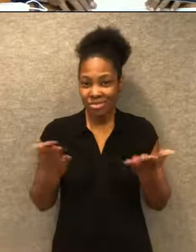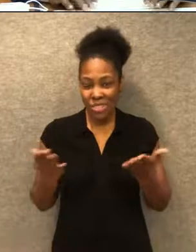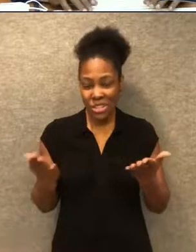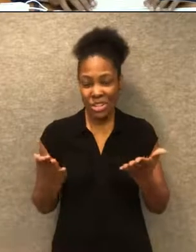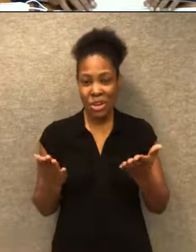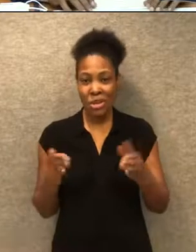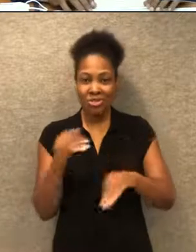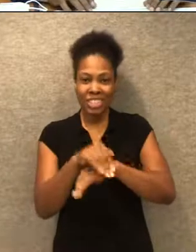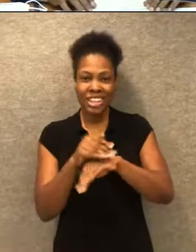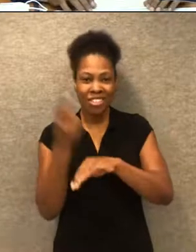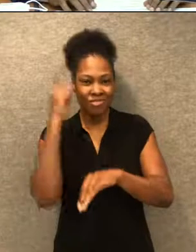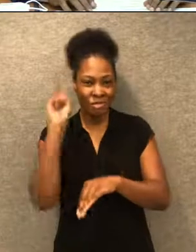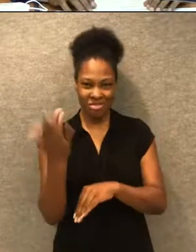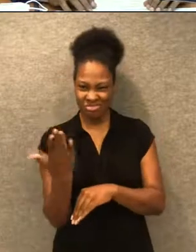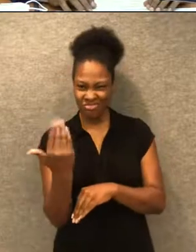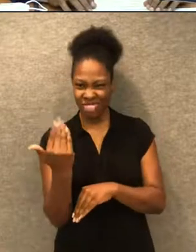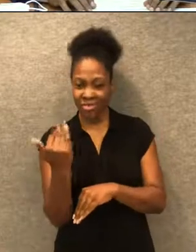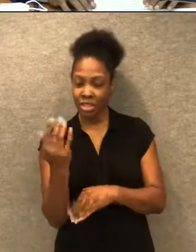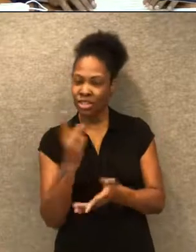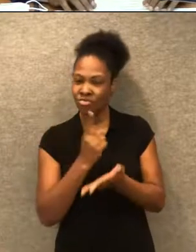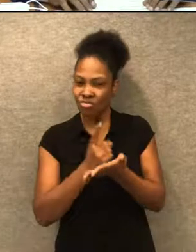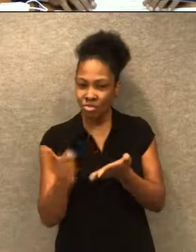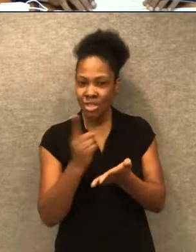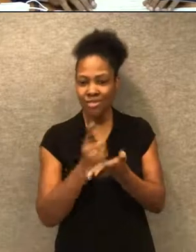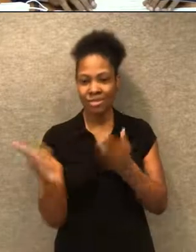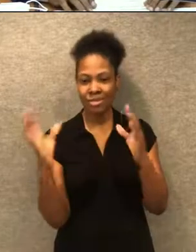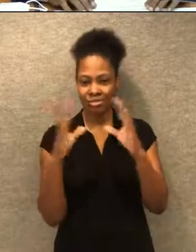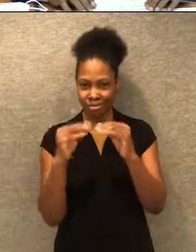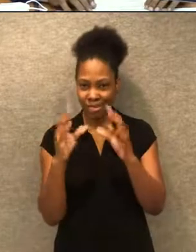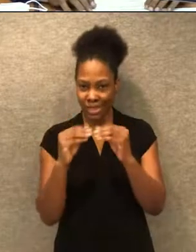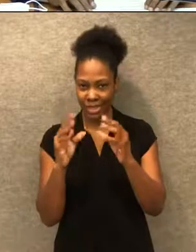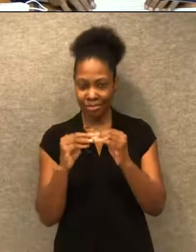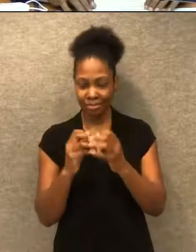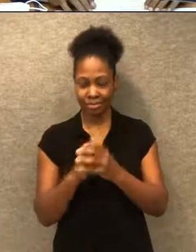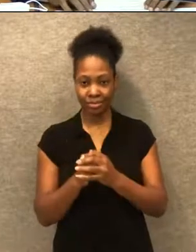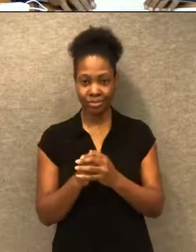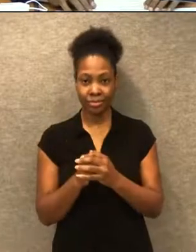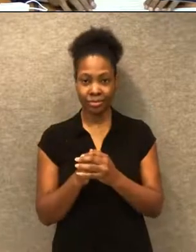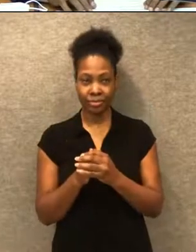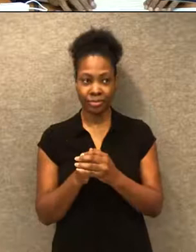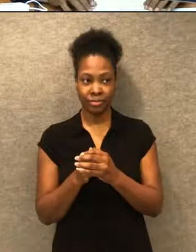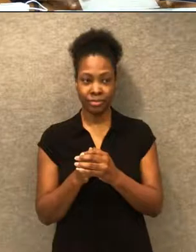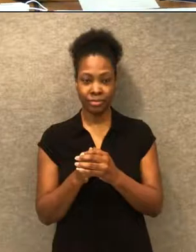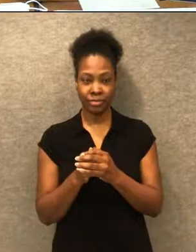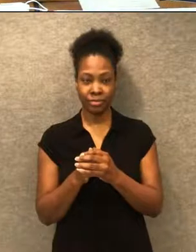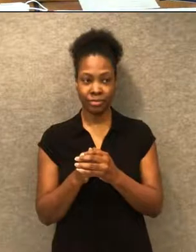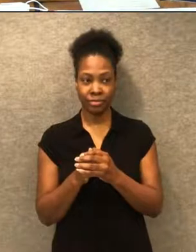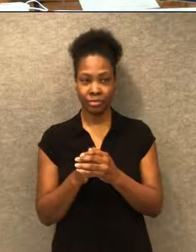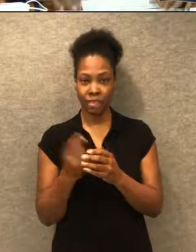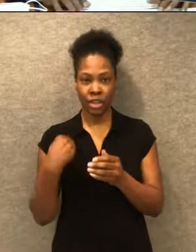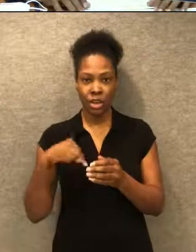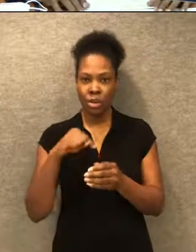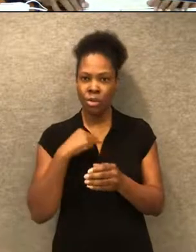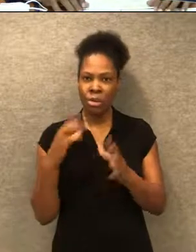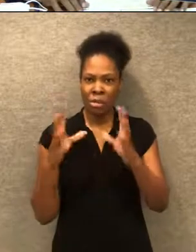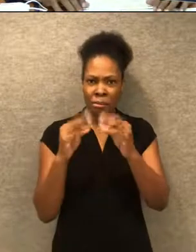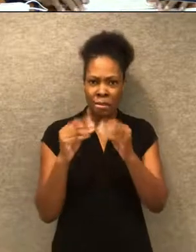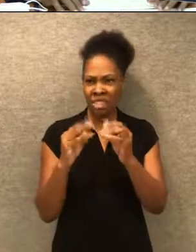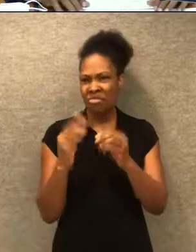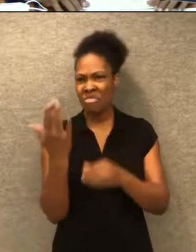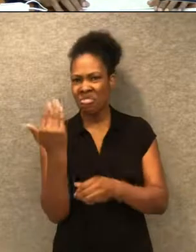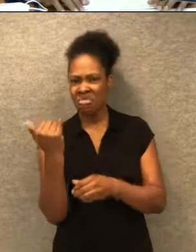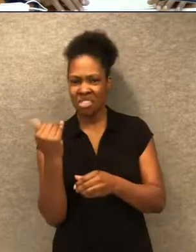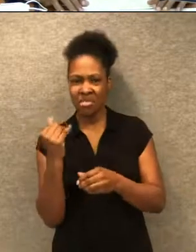our 15th weekly meeting. For the last 15 weeks, we have been bringing the